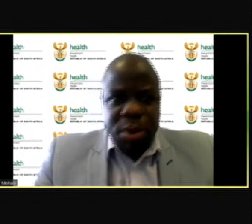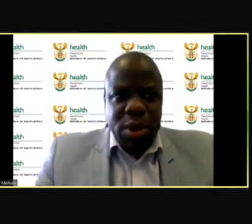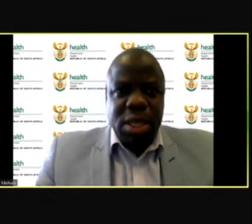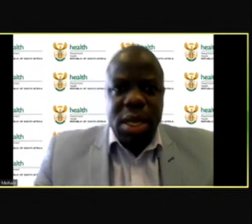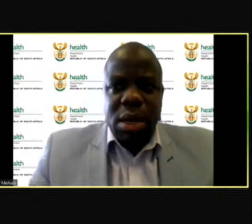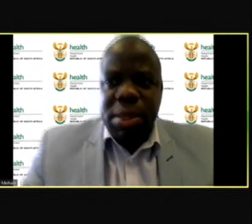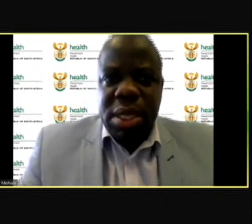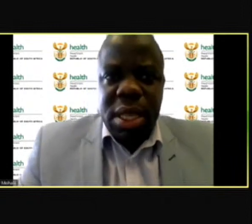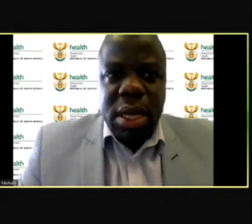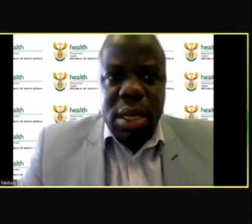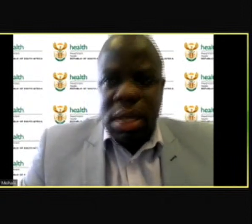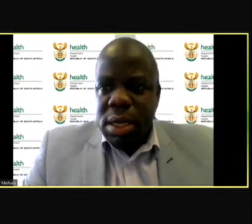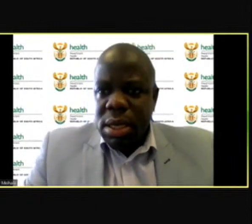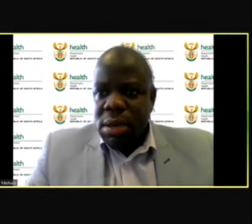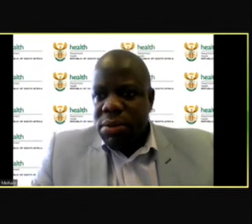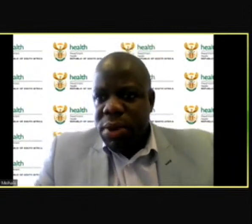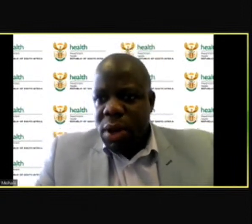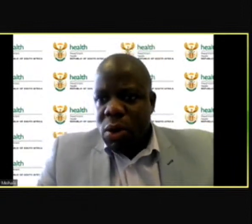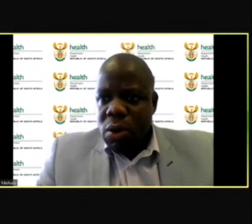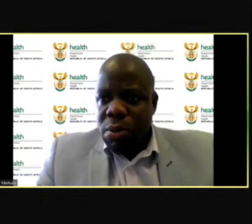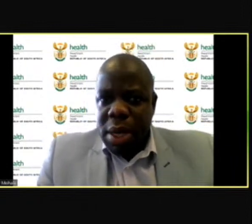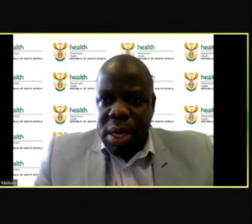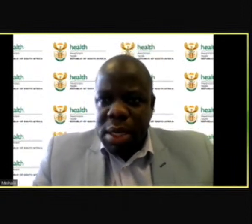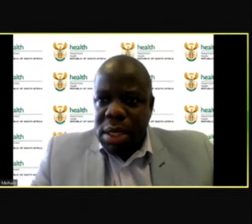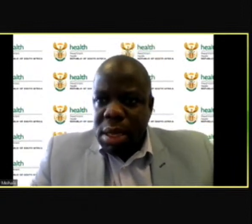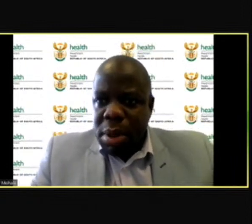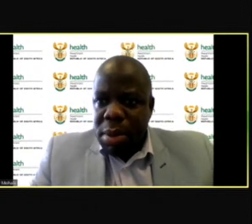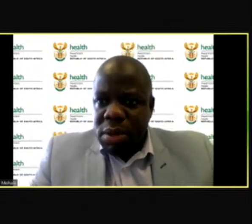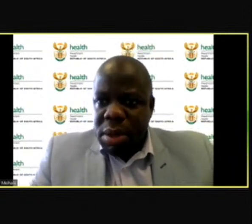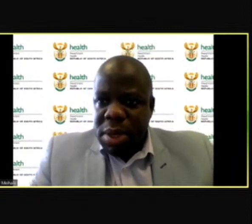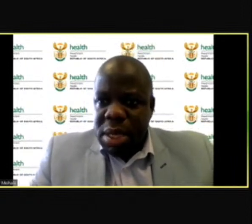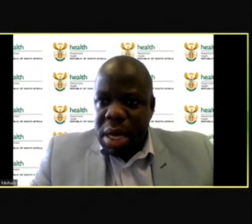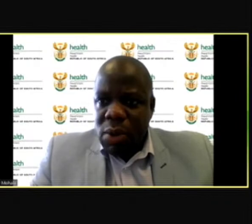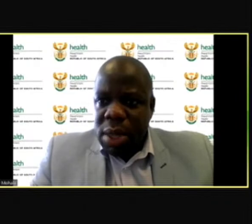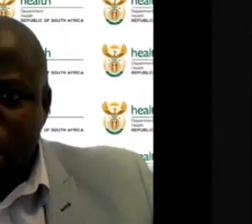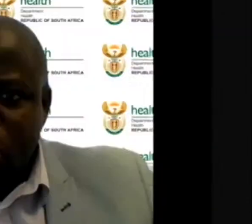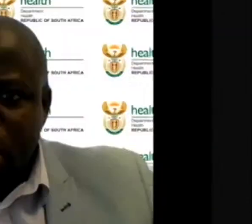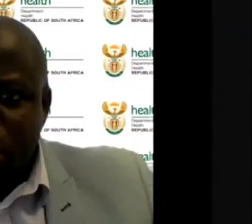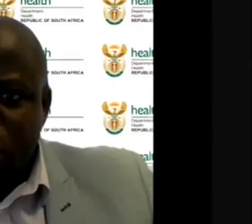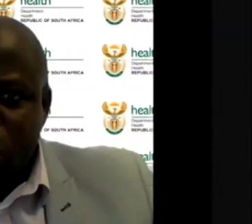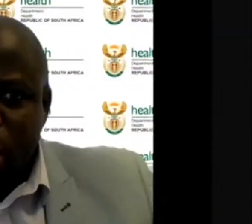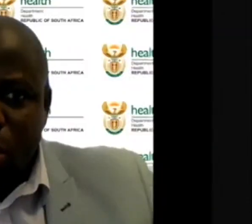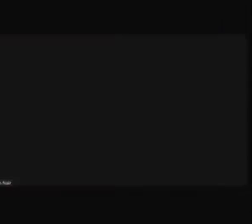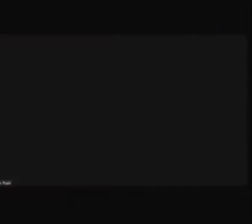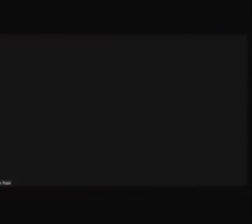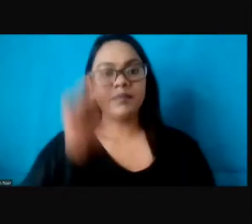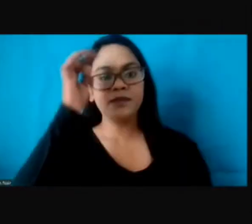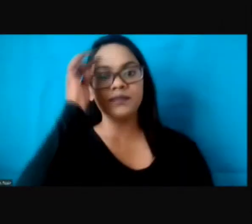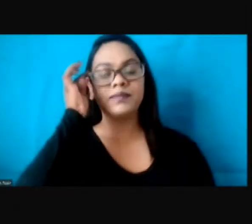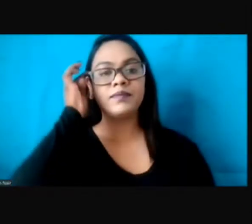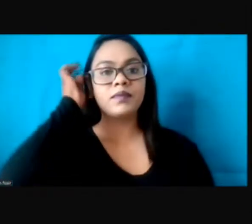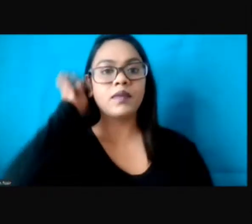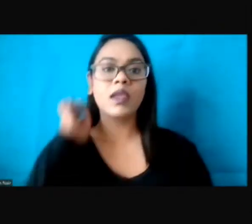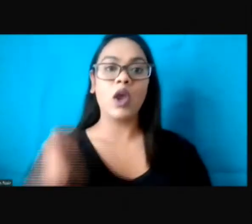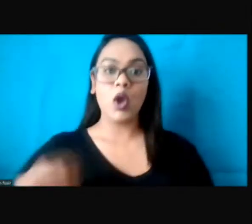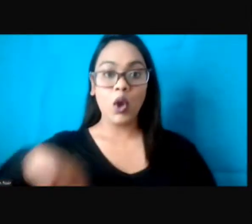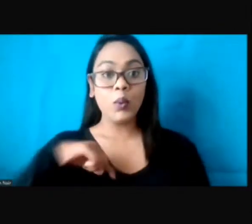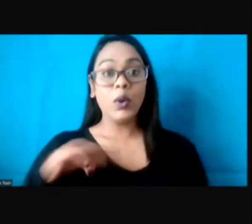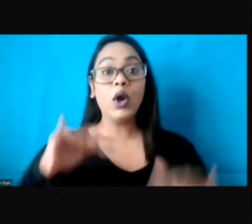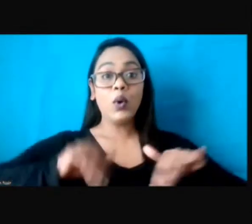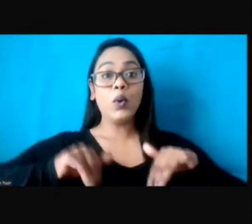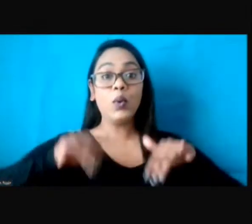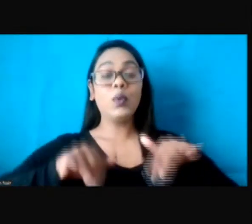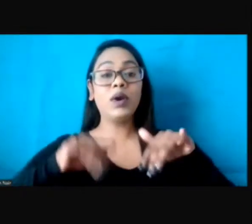Almost everybody's here, Minister and fellow panelists and members of the media. We're just waiting for Dr. Klute. But in the